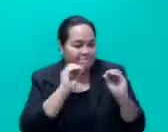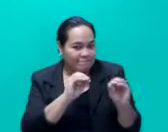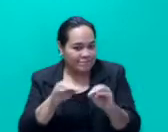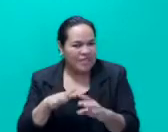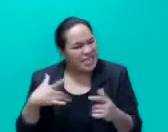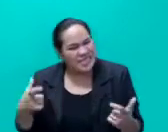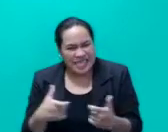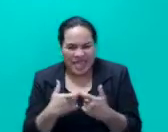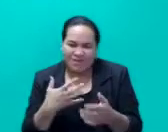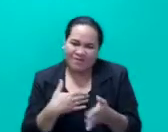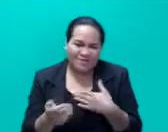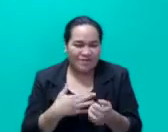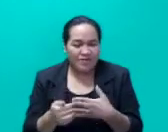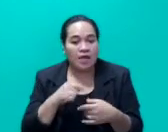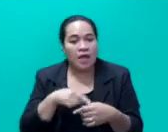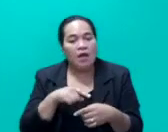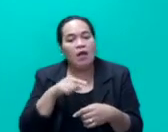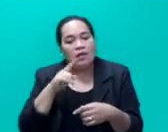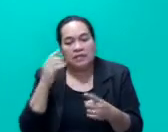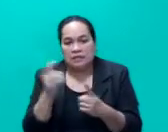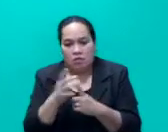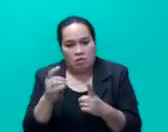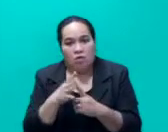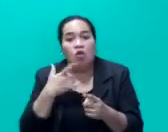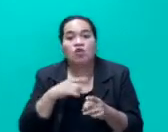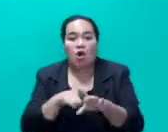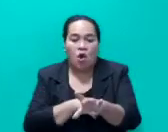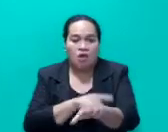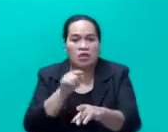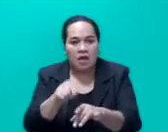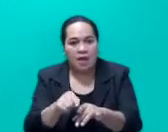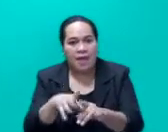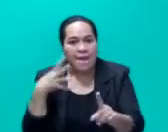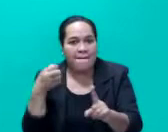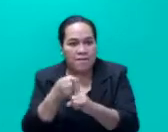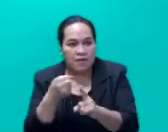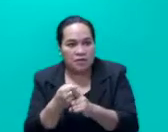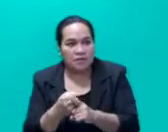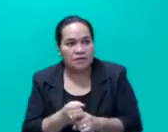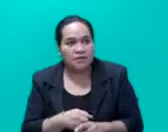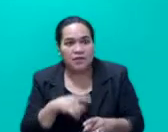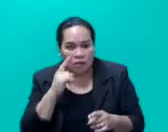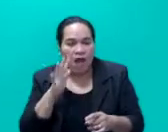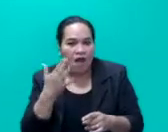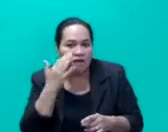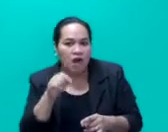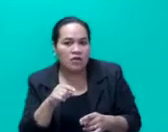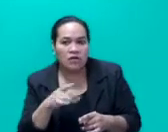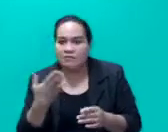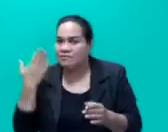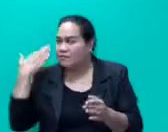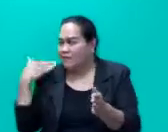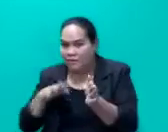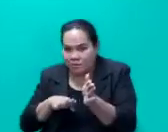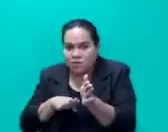is nevertheless critical to measure long-term impacts. Having said that, what I've just mentioned, the increase in reporting over the years is a